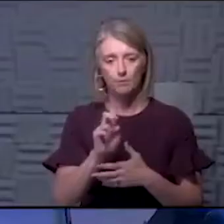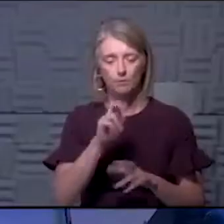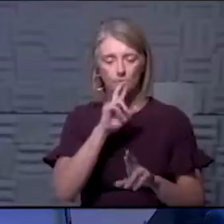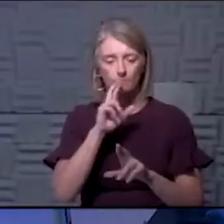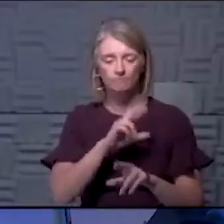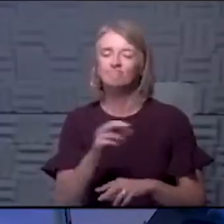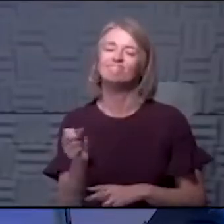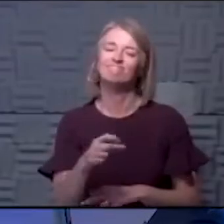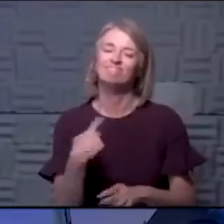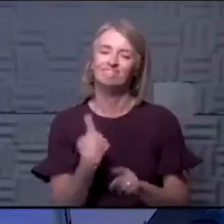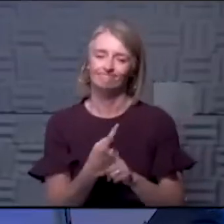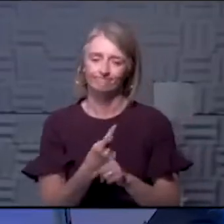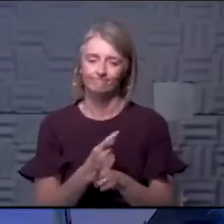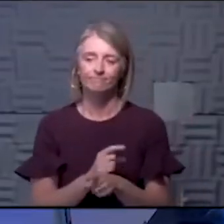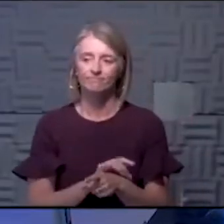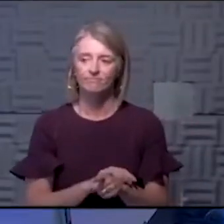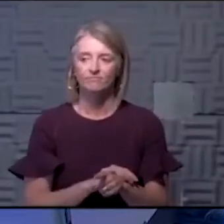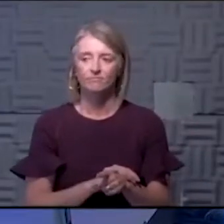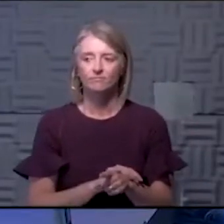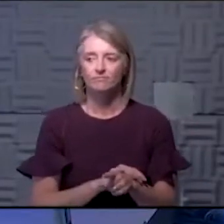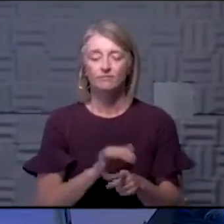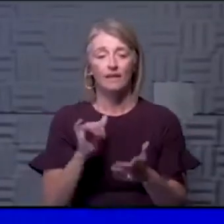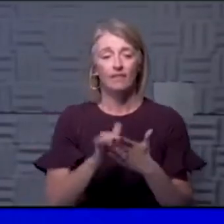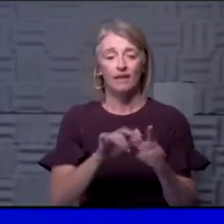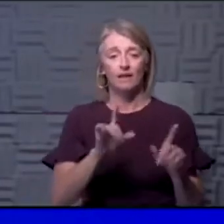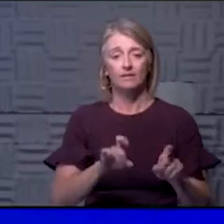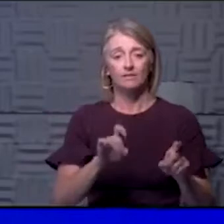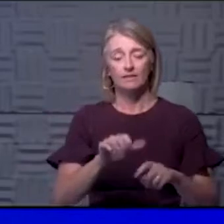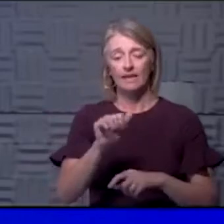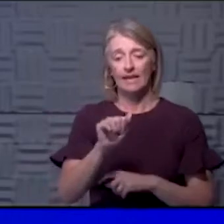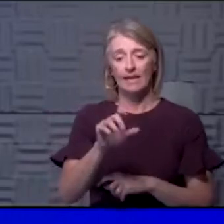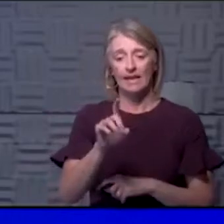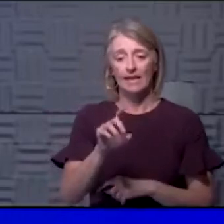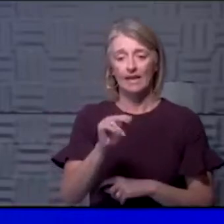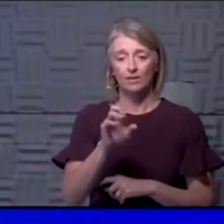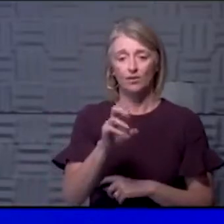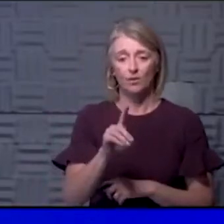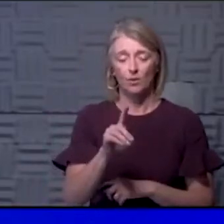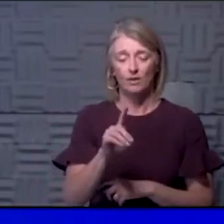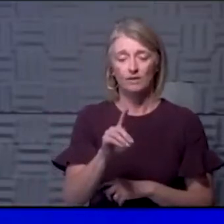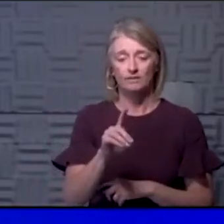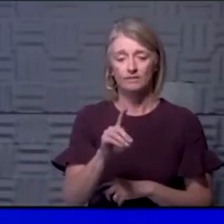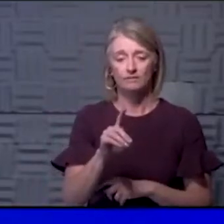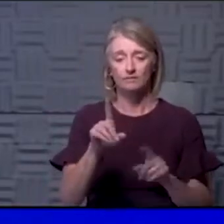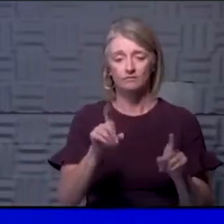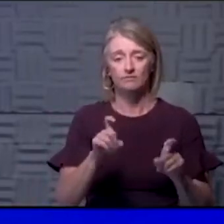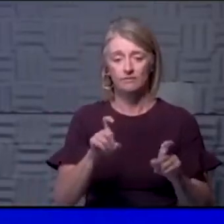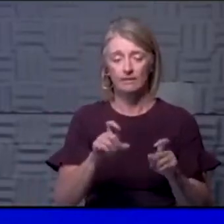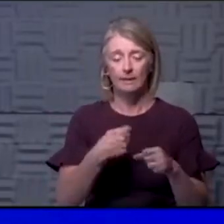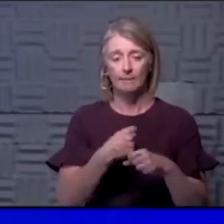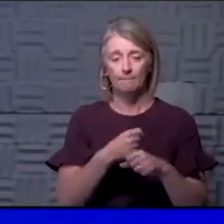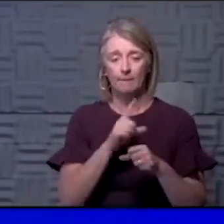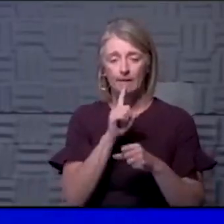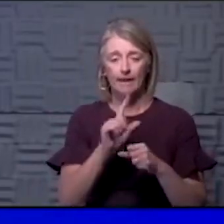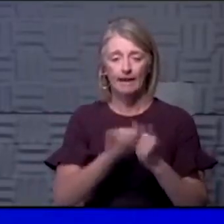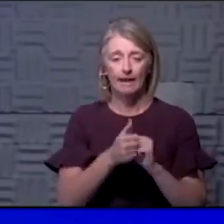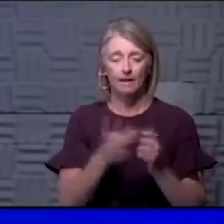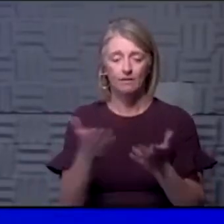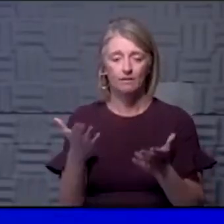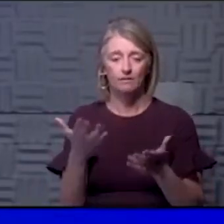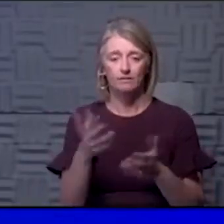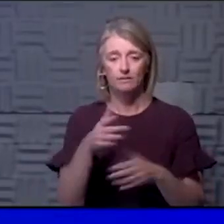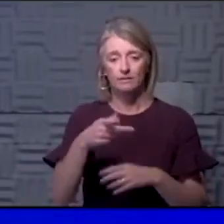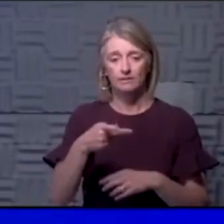Yeah, absolutely. So that trial is the adenovirus vector, or the main delivery mechanism of